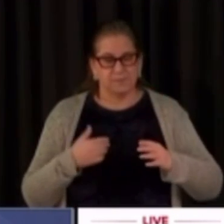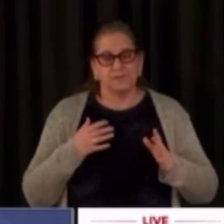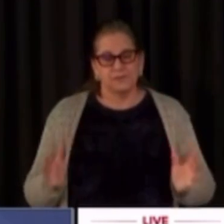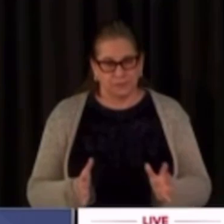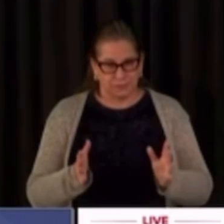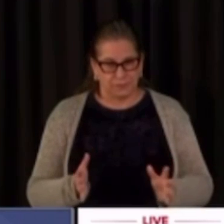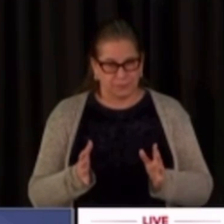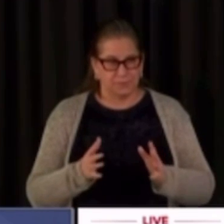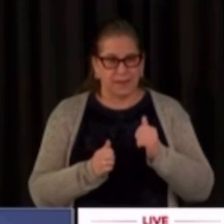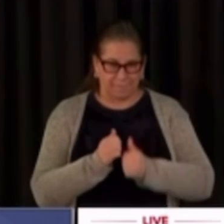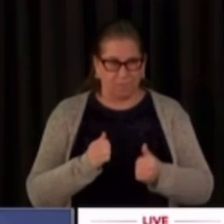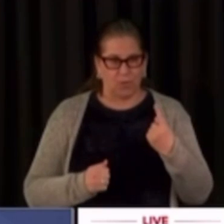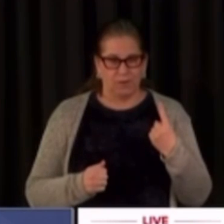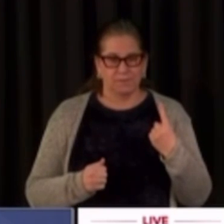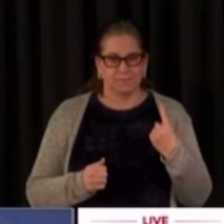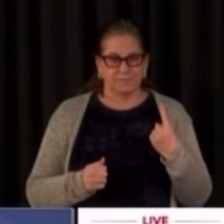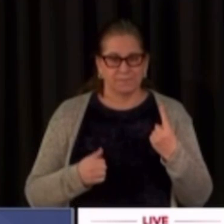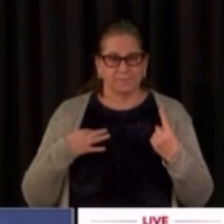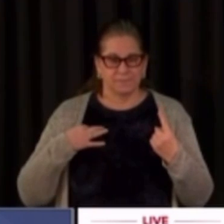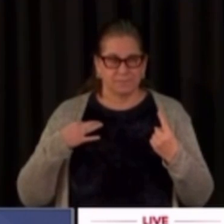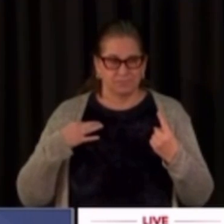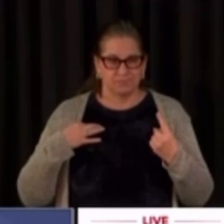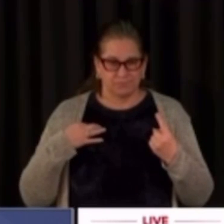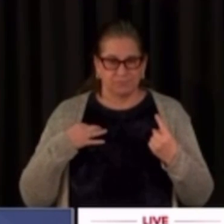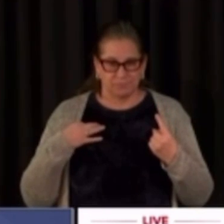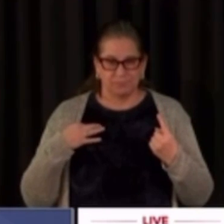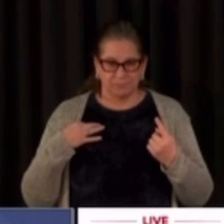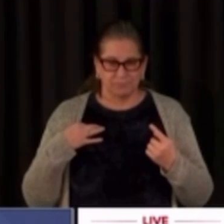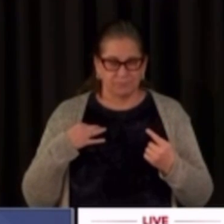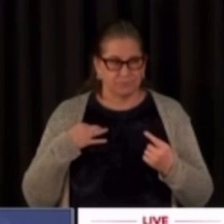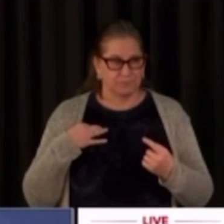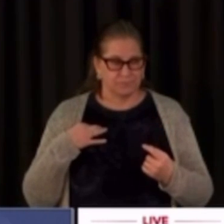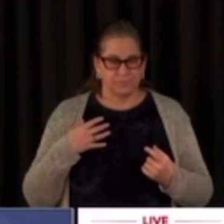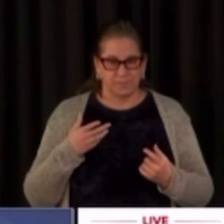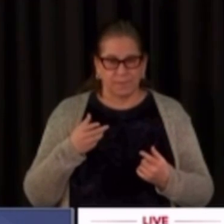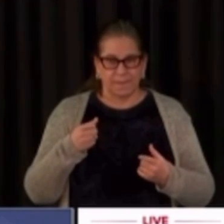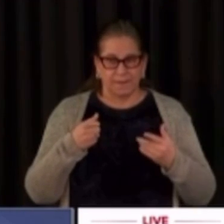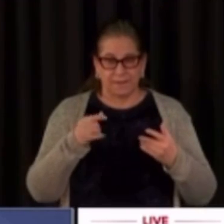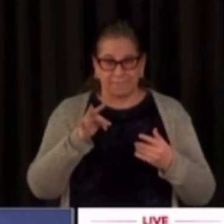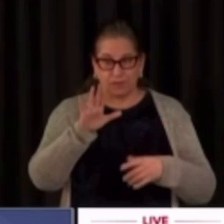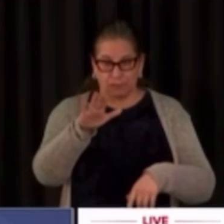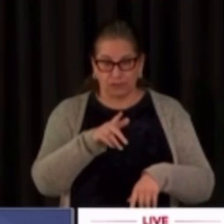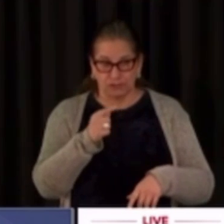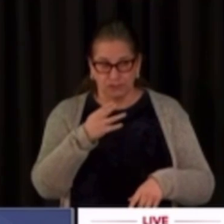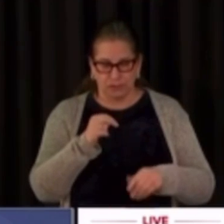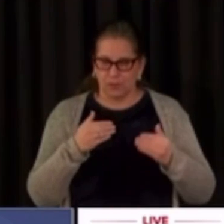first eligibility criteria is named. And once your phase has